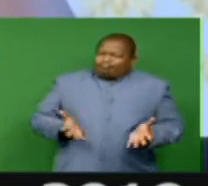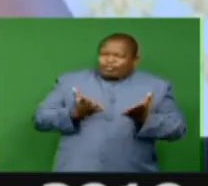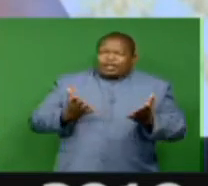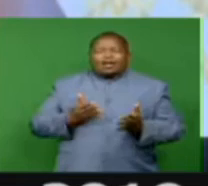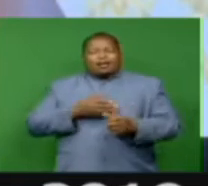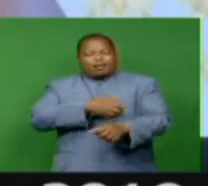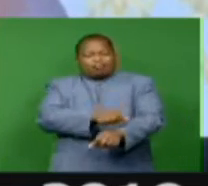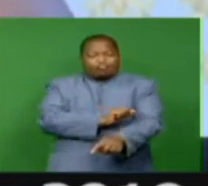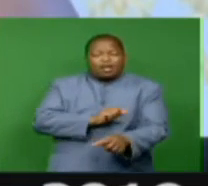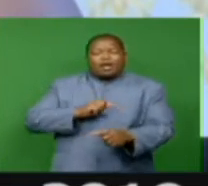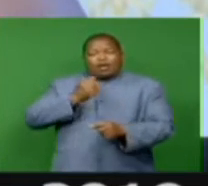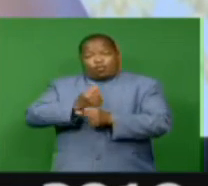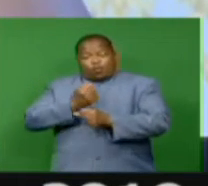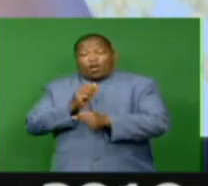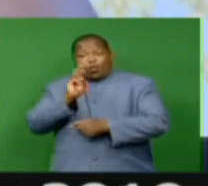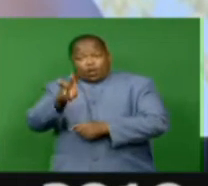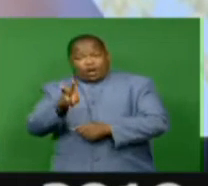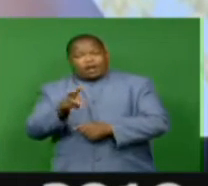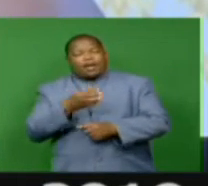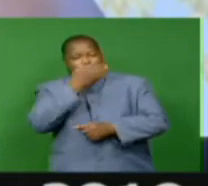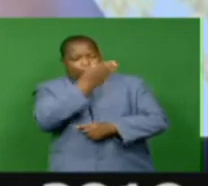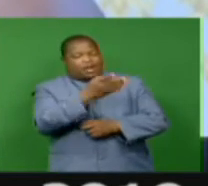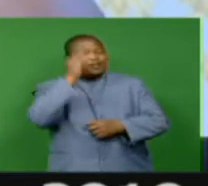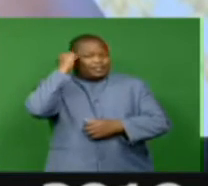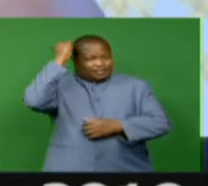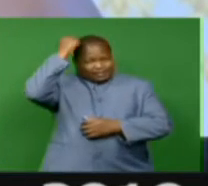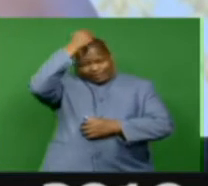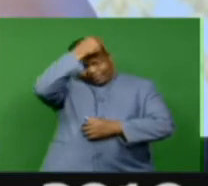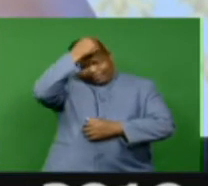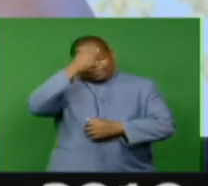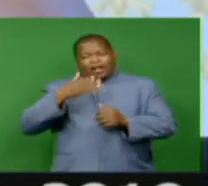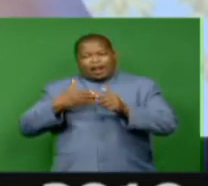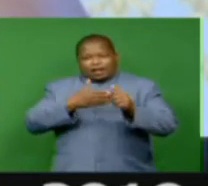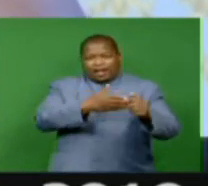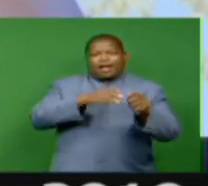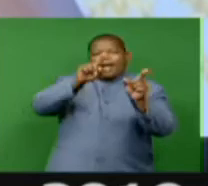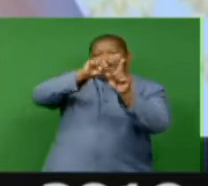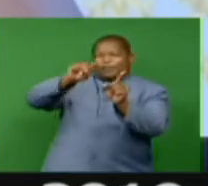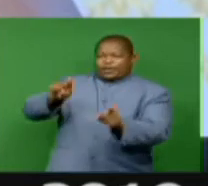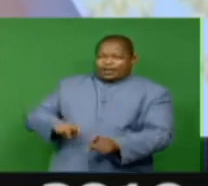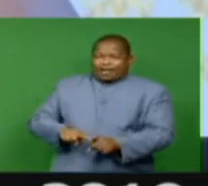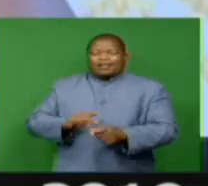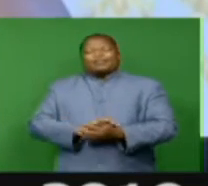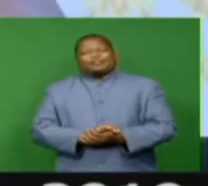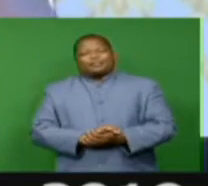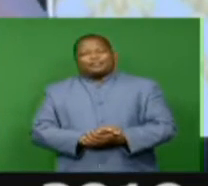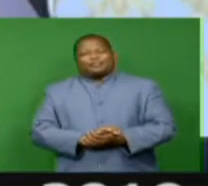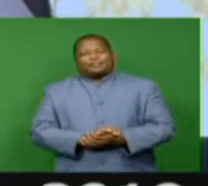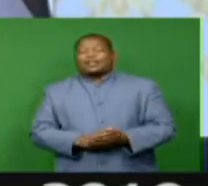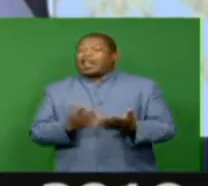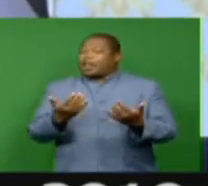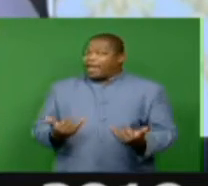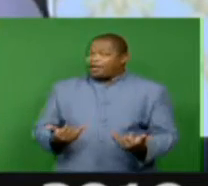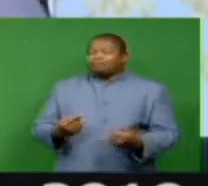Eswatini and Africa. It is now my honor to invite His Majesty King Mswati III